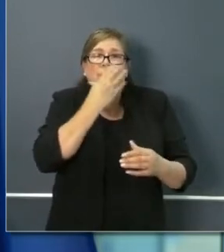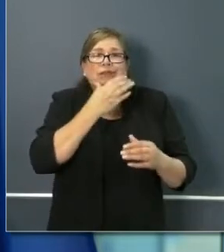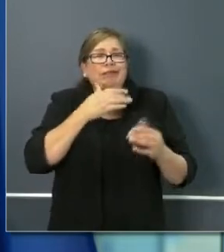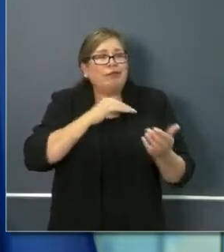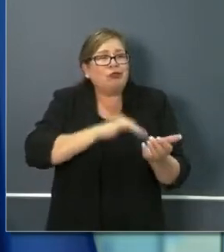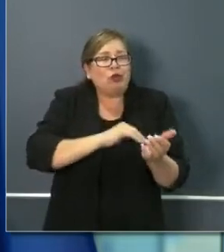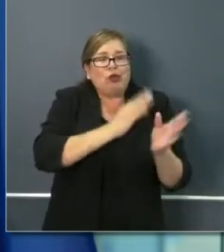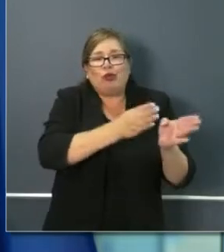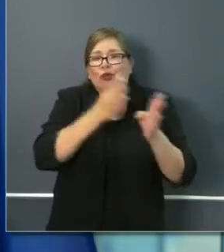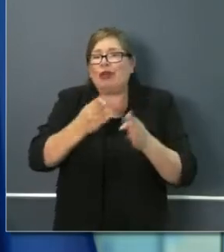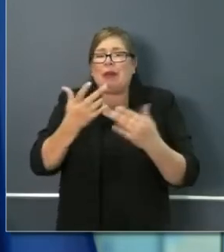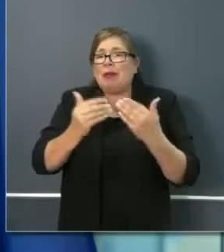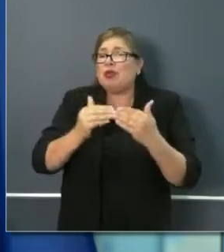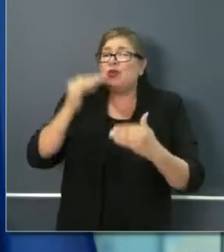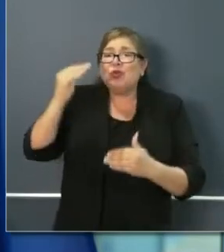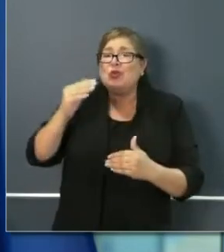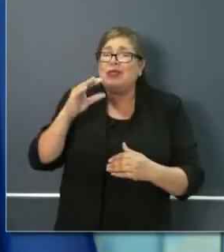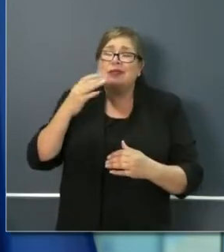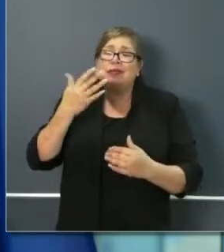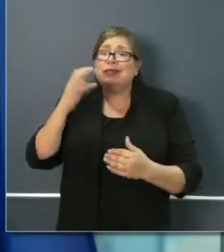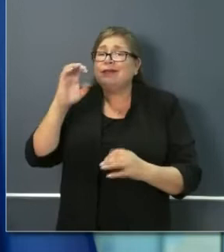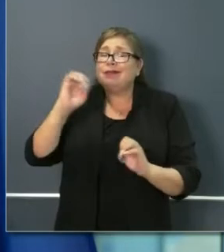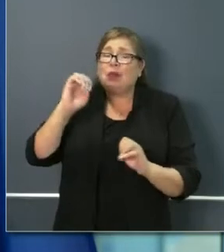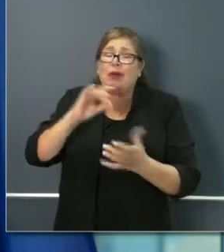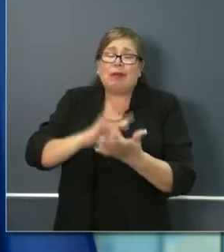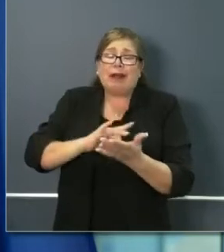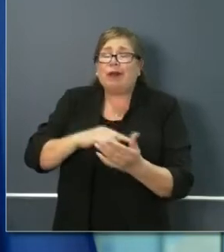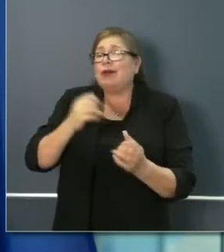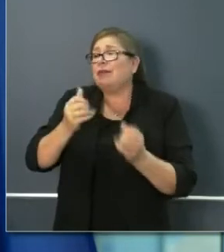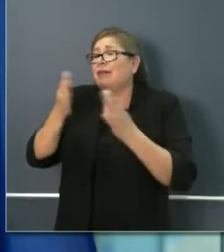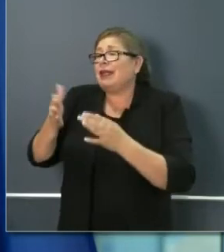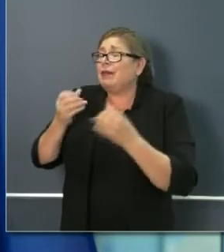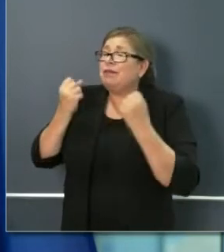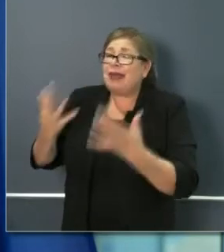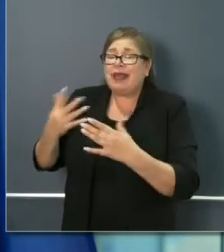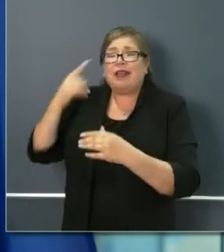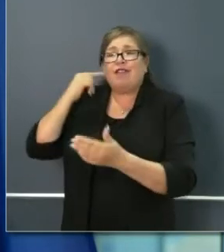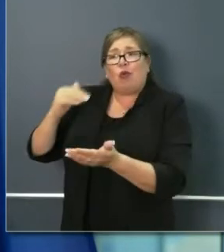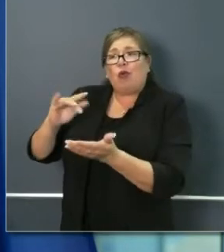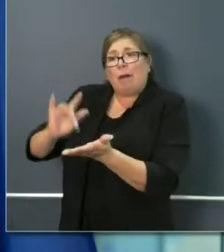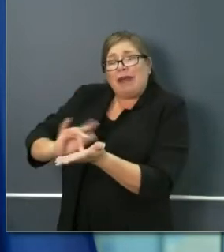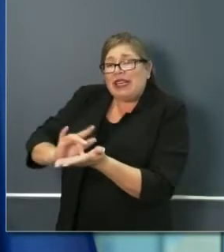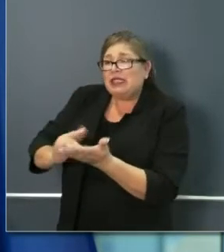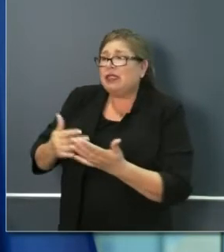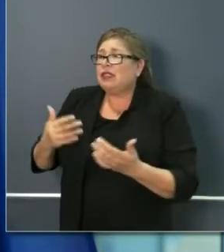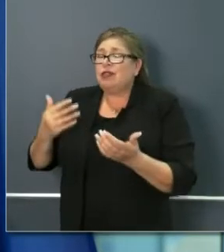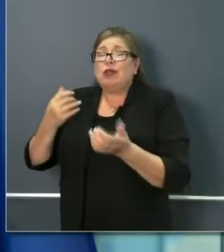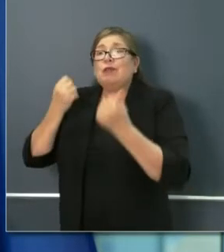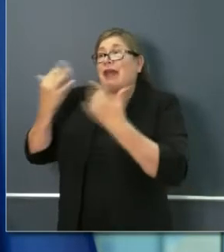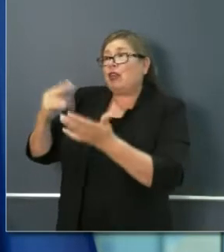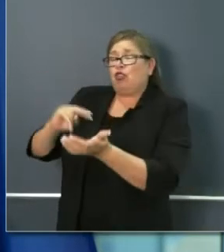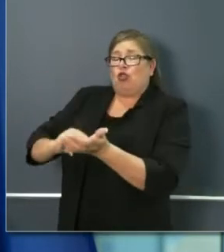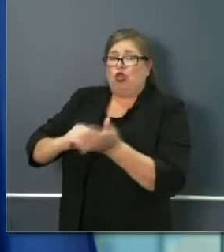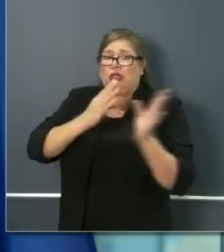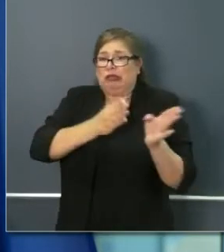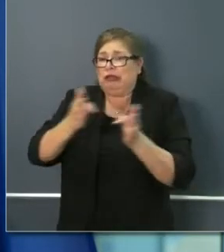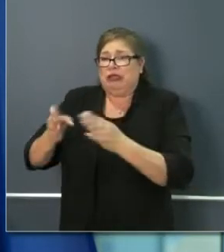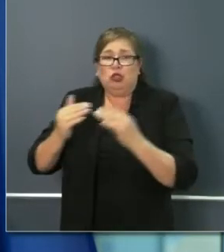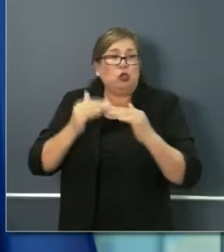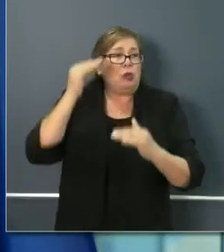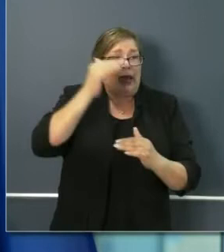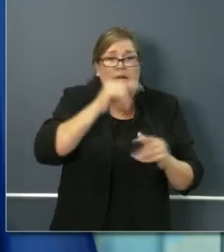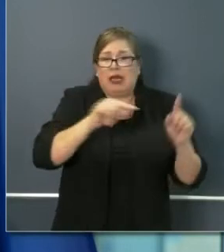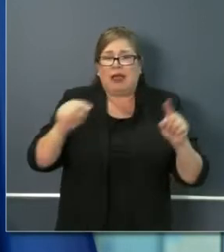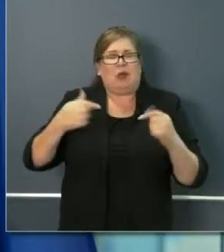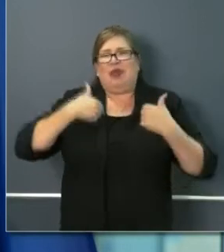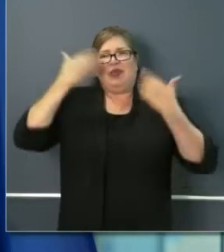too many pharmacists, too many nurses, too many, who knows. But I feel like, based on the spirit that